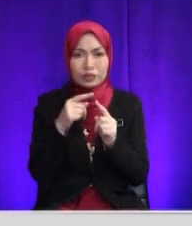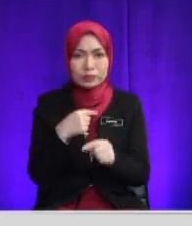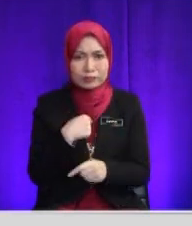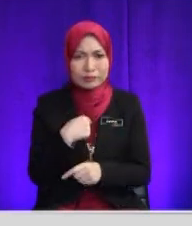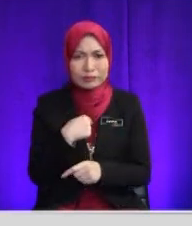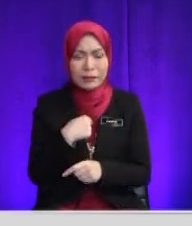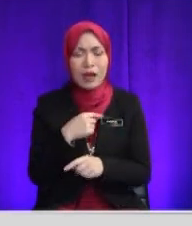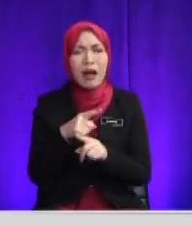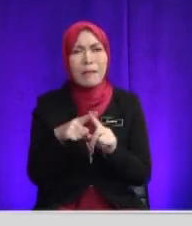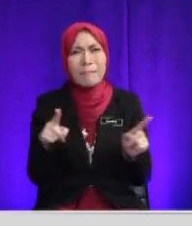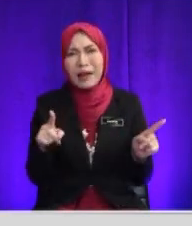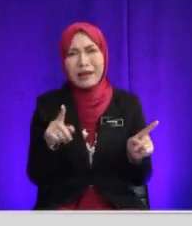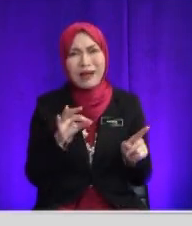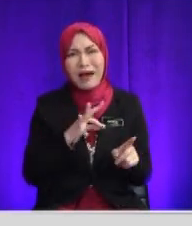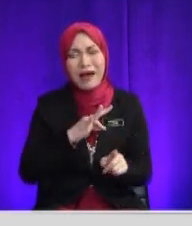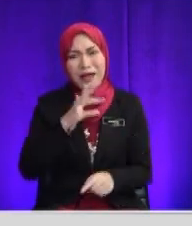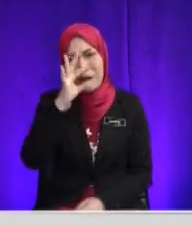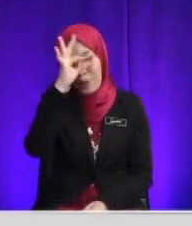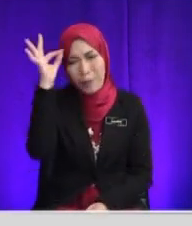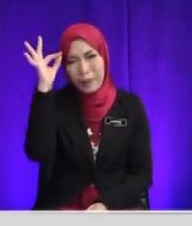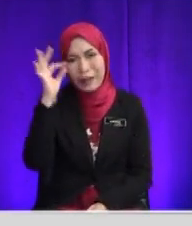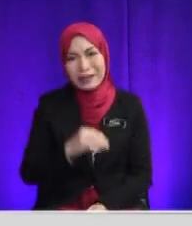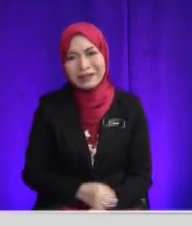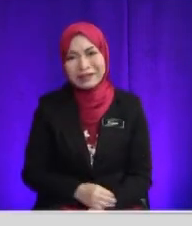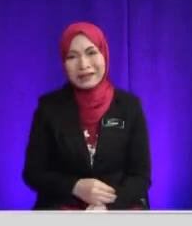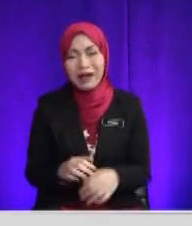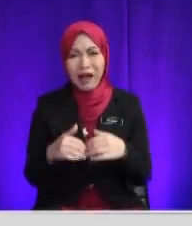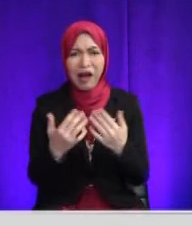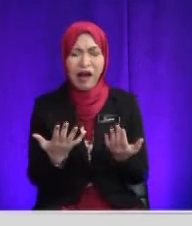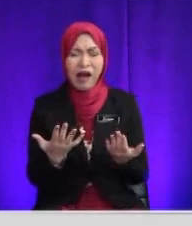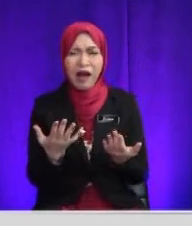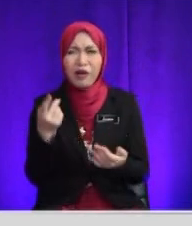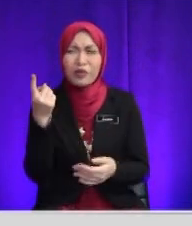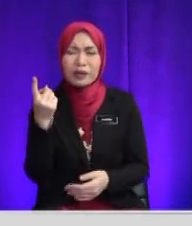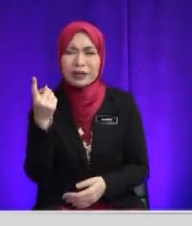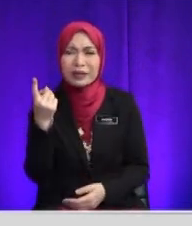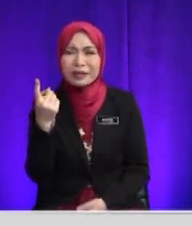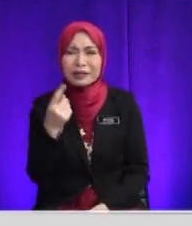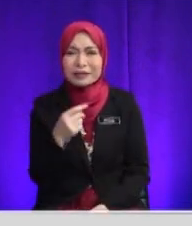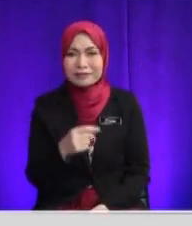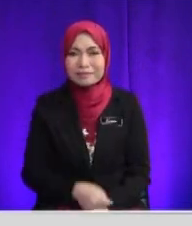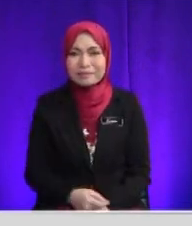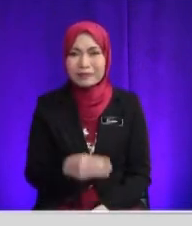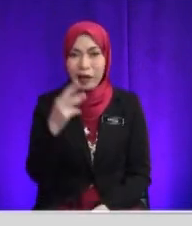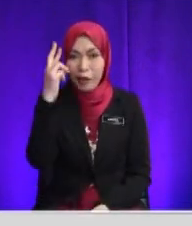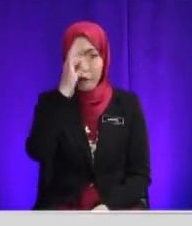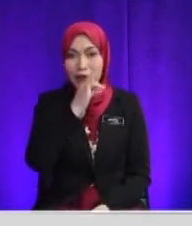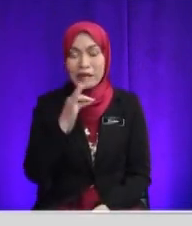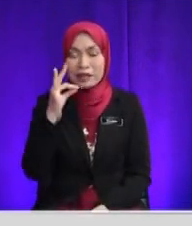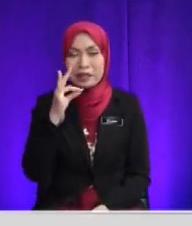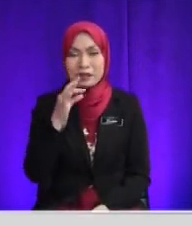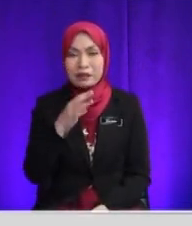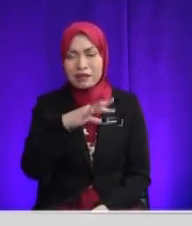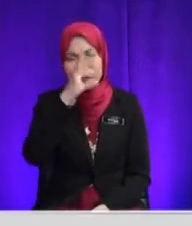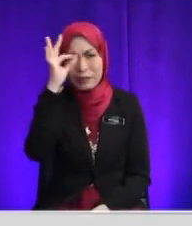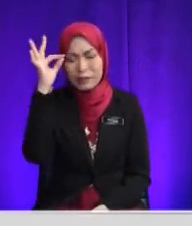exactly what he said, but he was quite polite, actually. He told me that if I kept still and quiet, he wouldn't